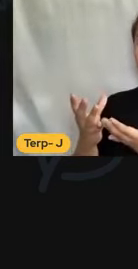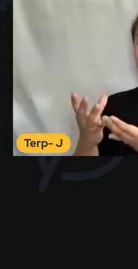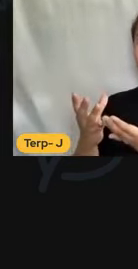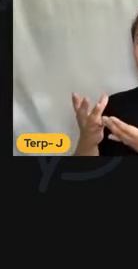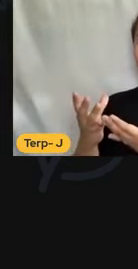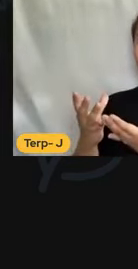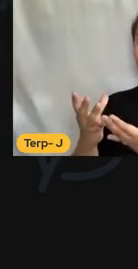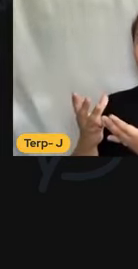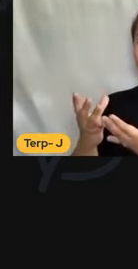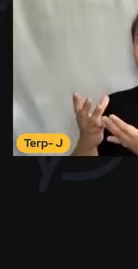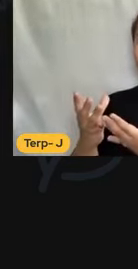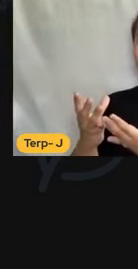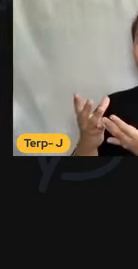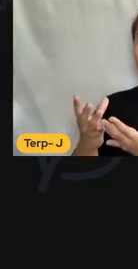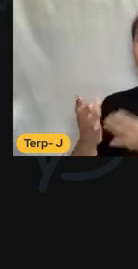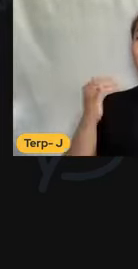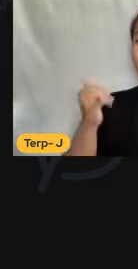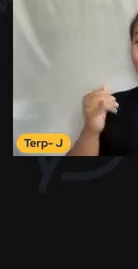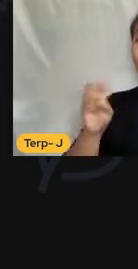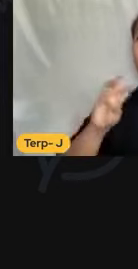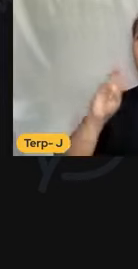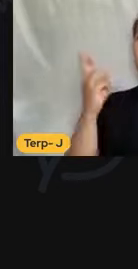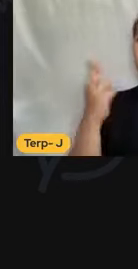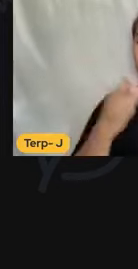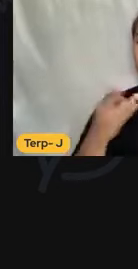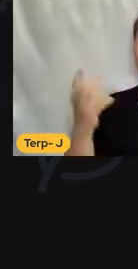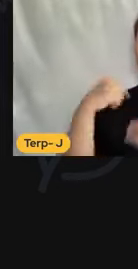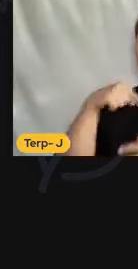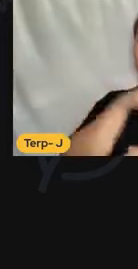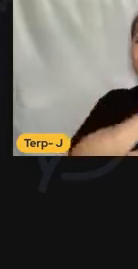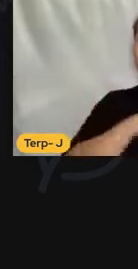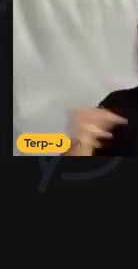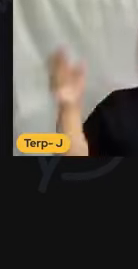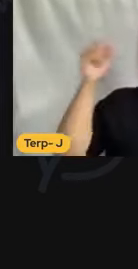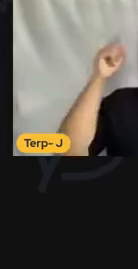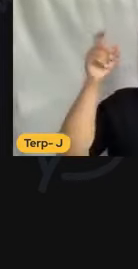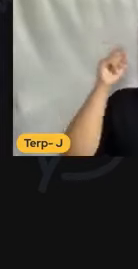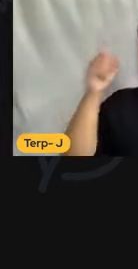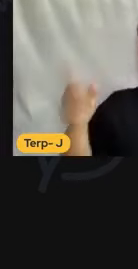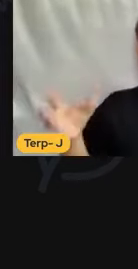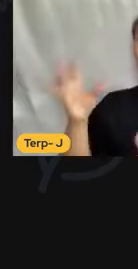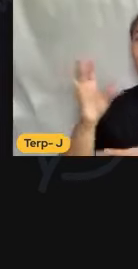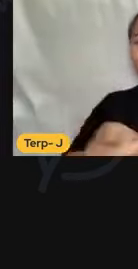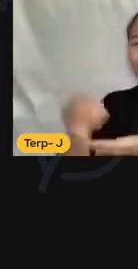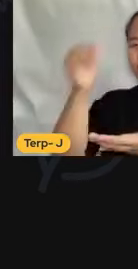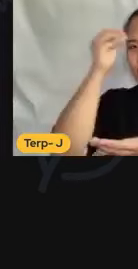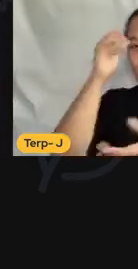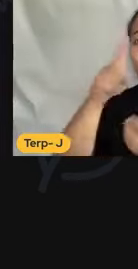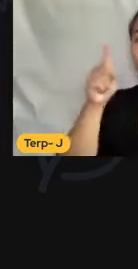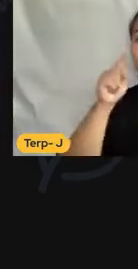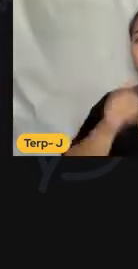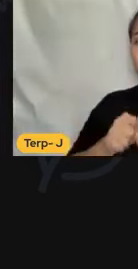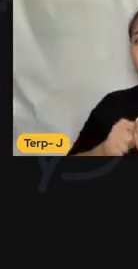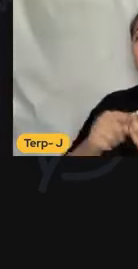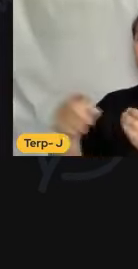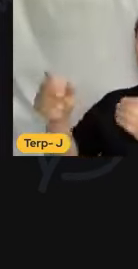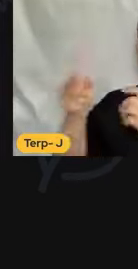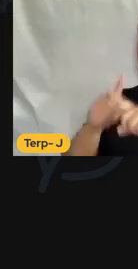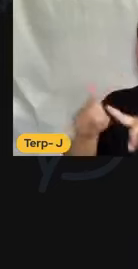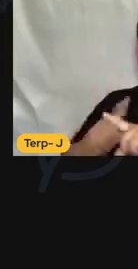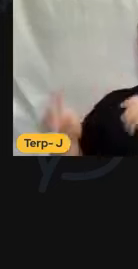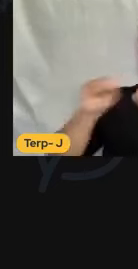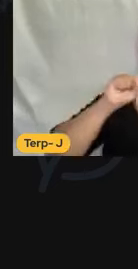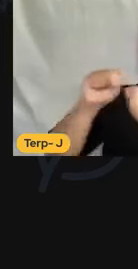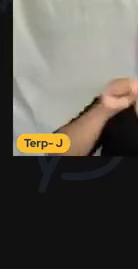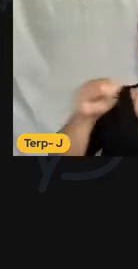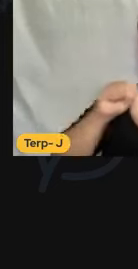this types of like the webinar for them to understand and to know better about these types of advocacy and what's